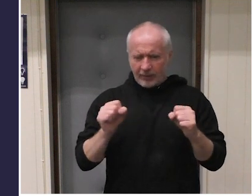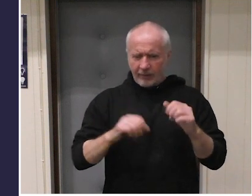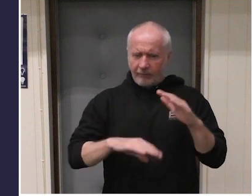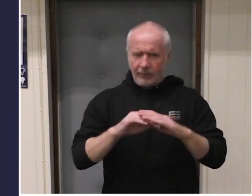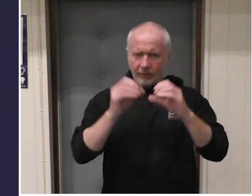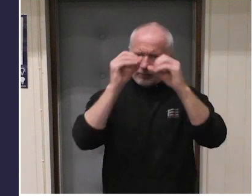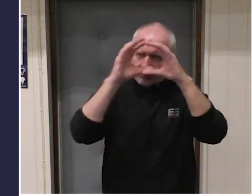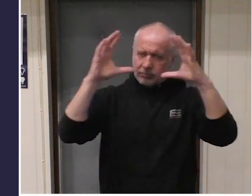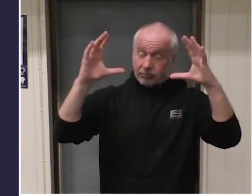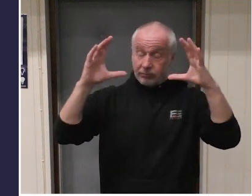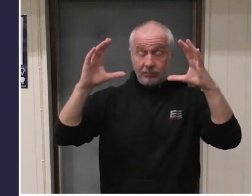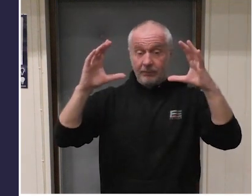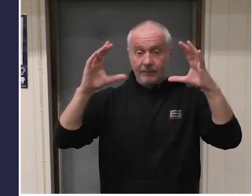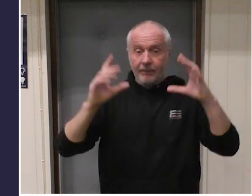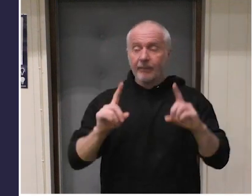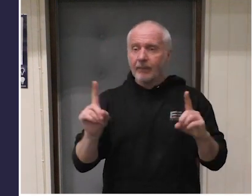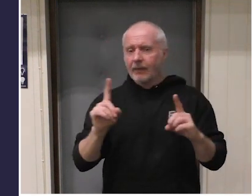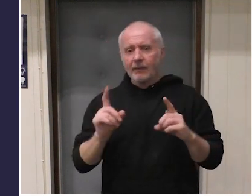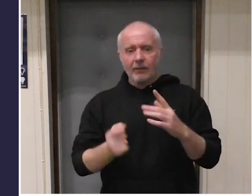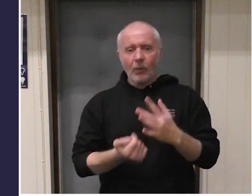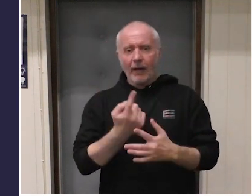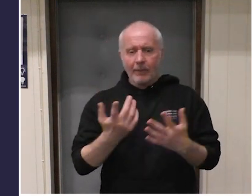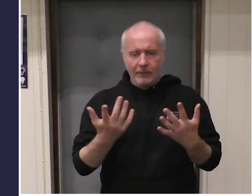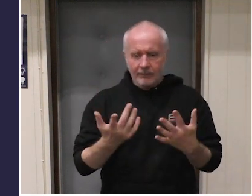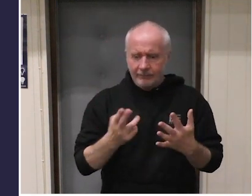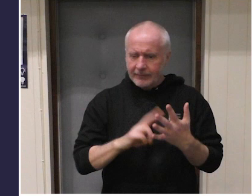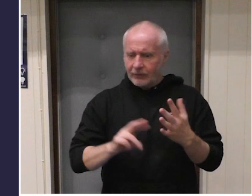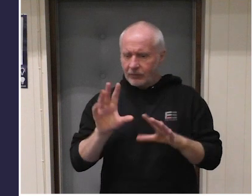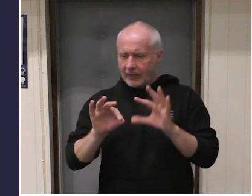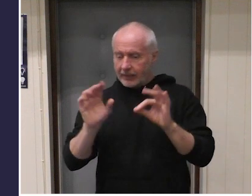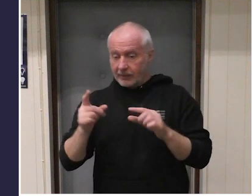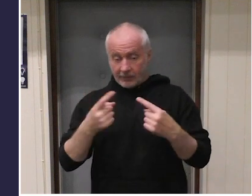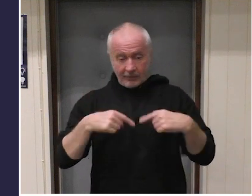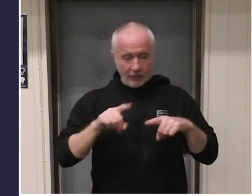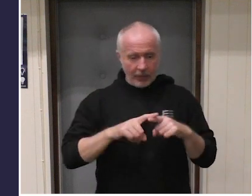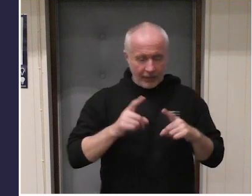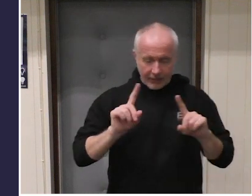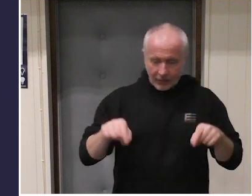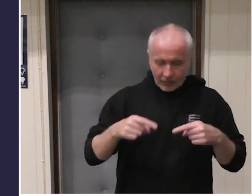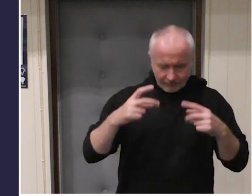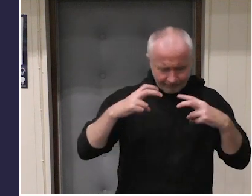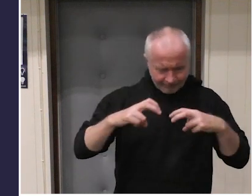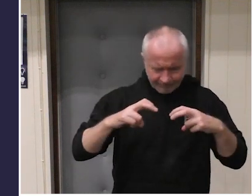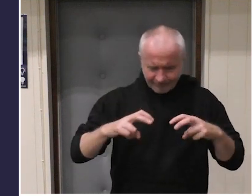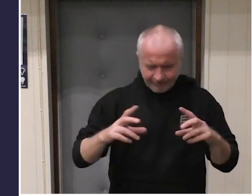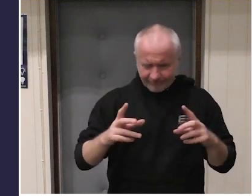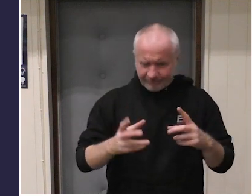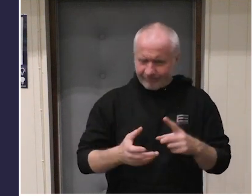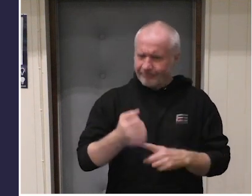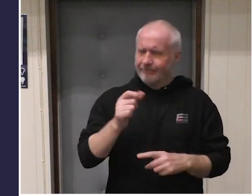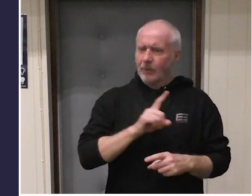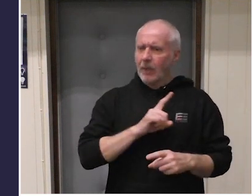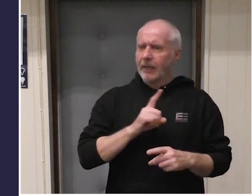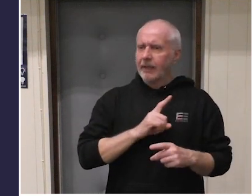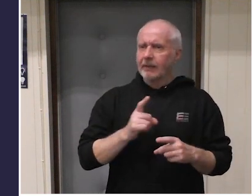right? So there's something else natural selection is acting on, which is preventing us from getting to maximum stability of proteins. So,